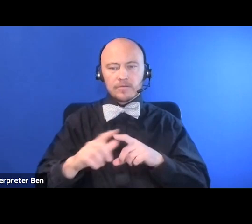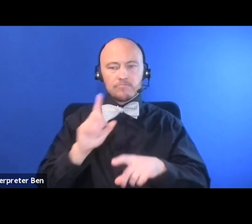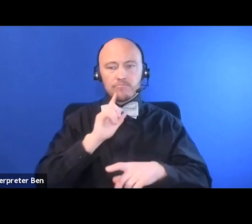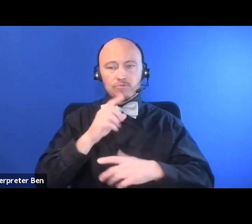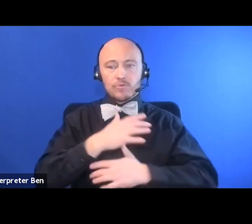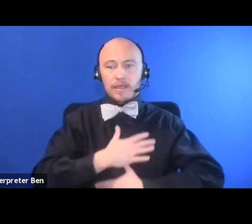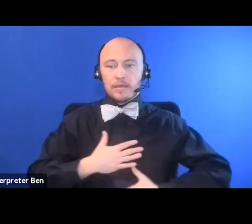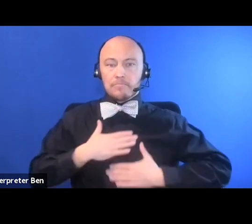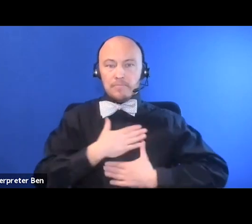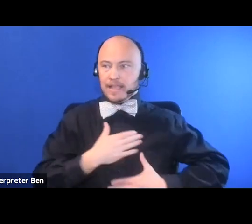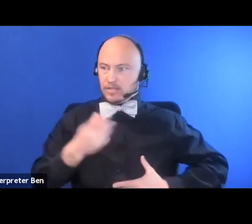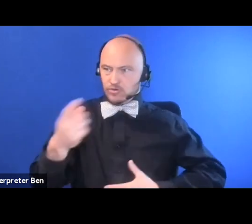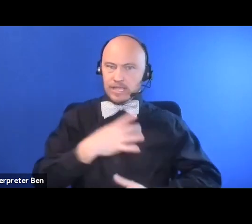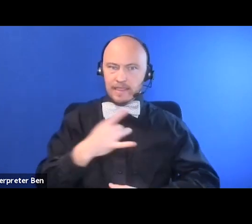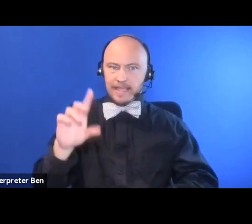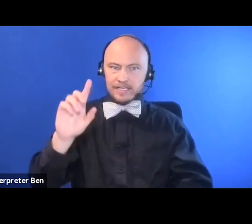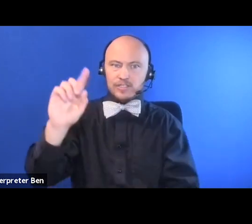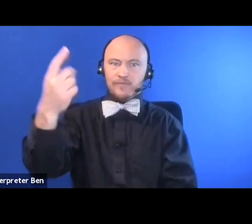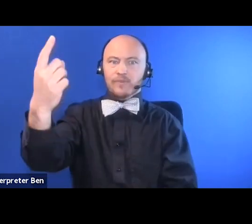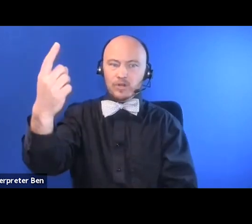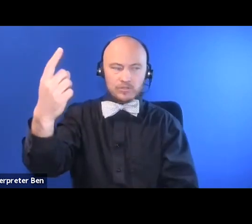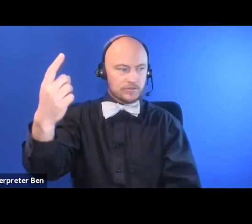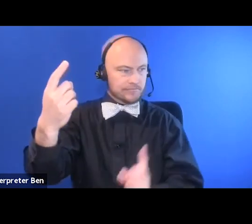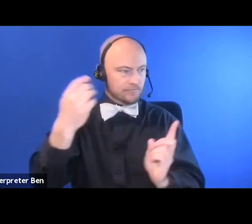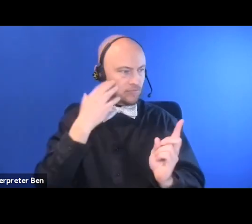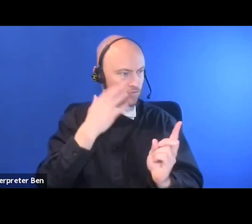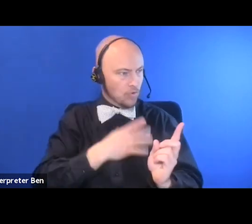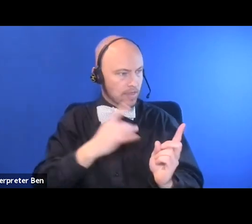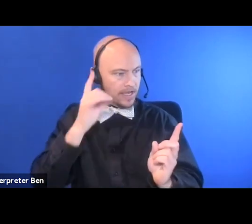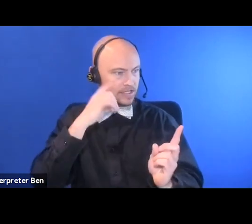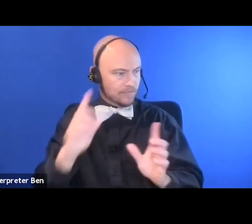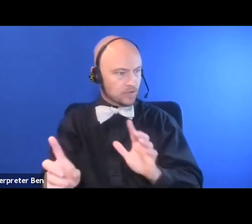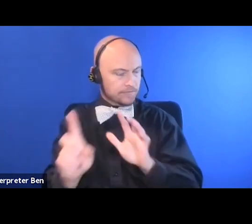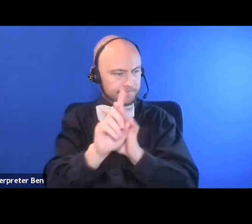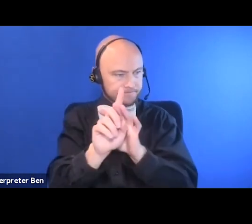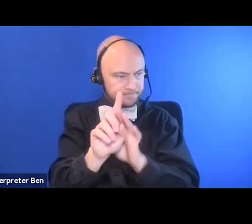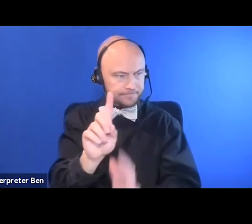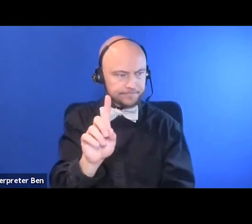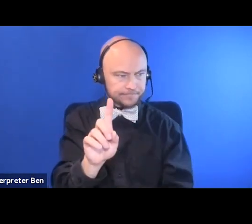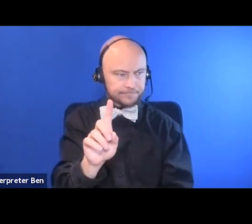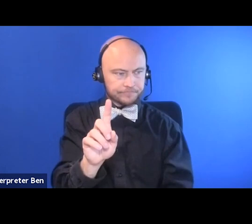being the first, as you know, he explained.